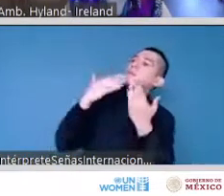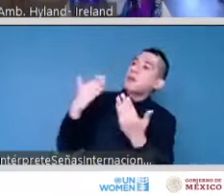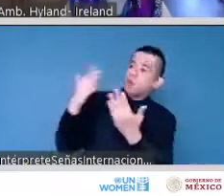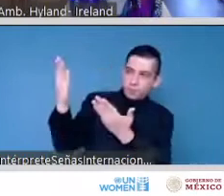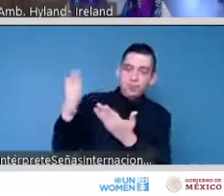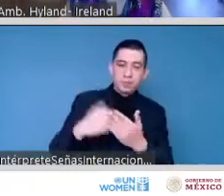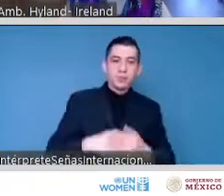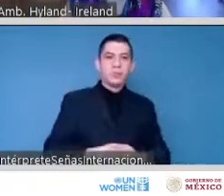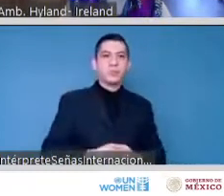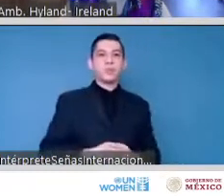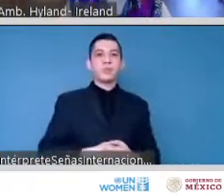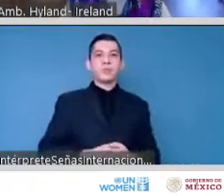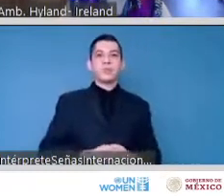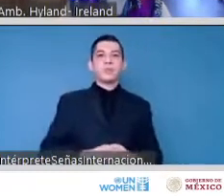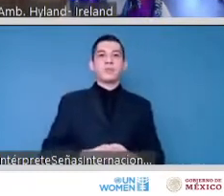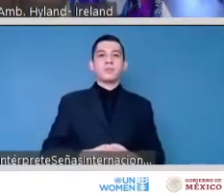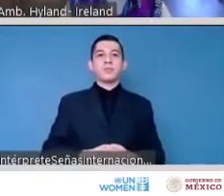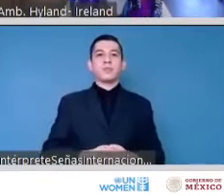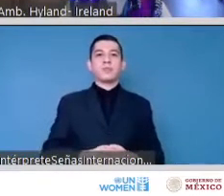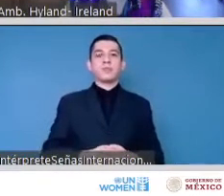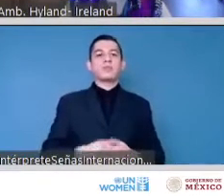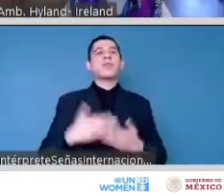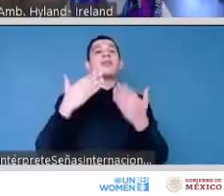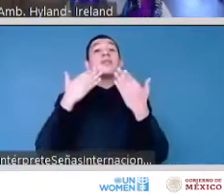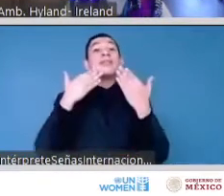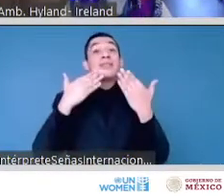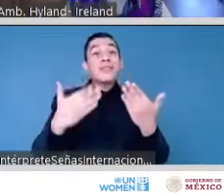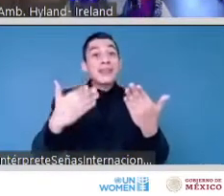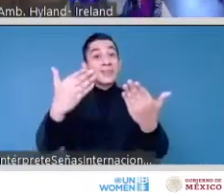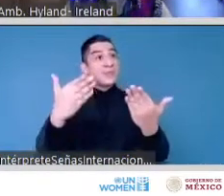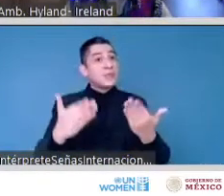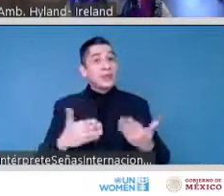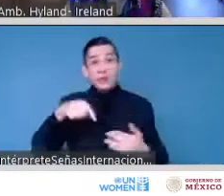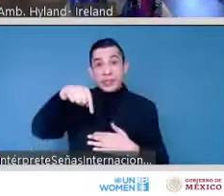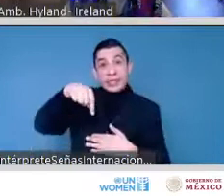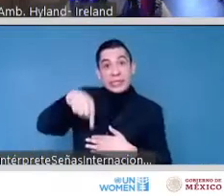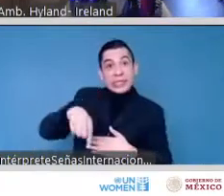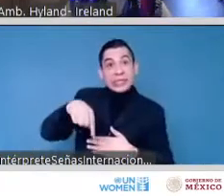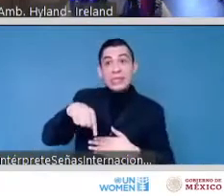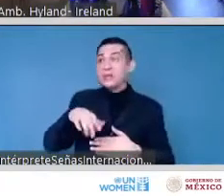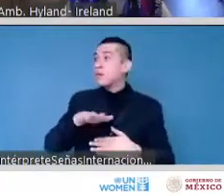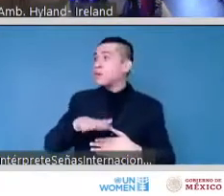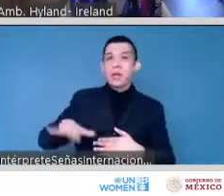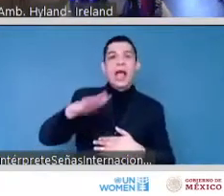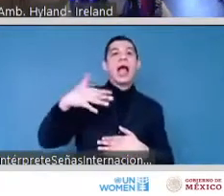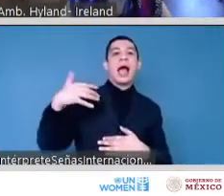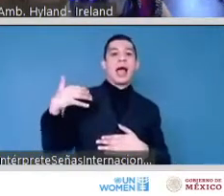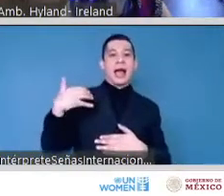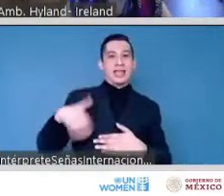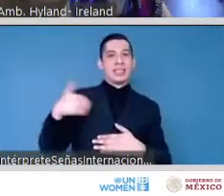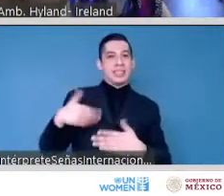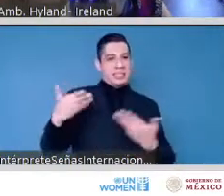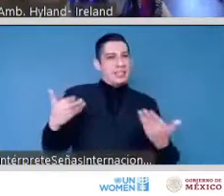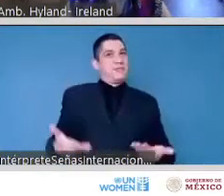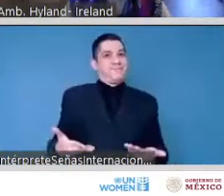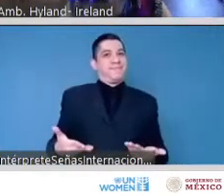Ottawa, Canada, which is on the traditional unceded territory of the Algonquin peoples. So Canada has two official languages, French